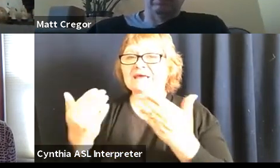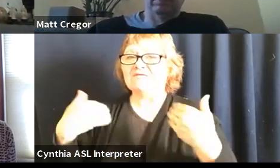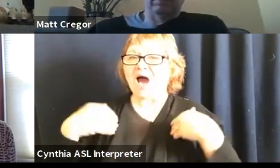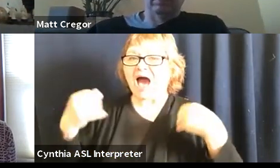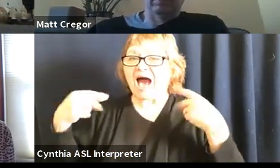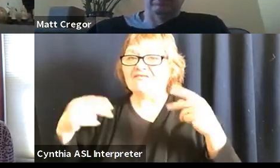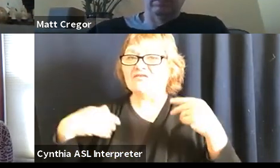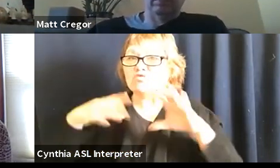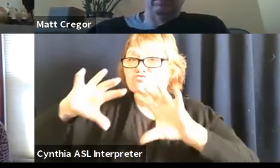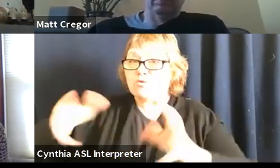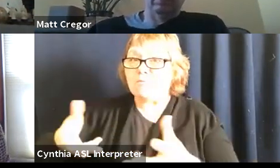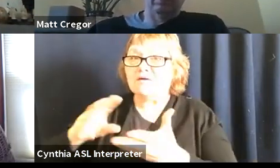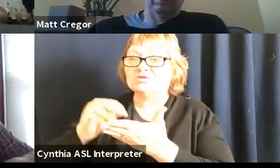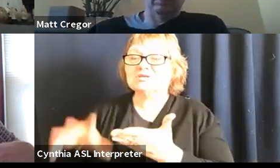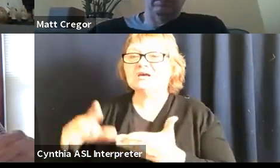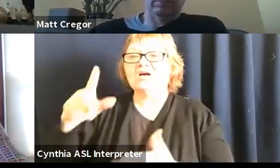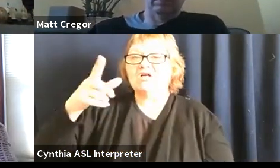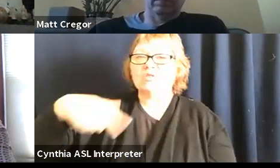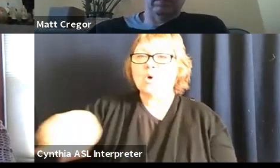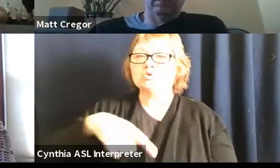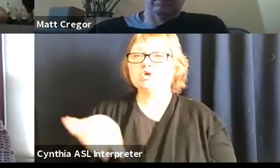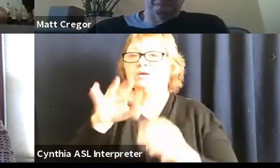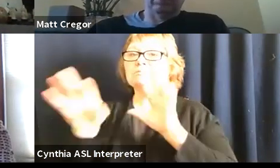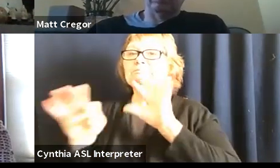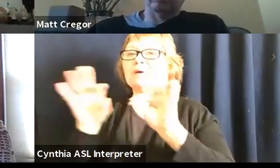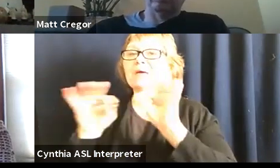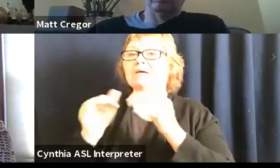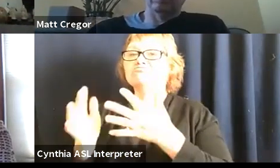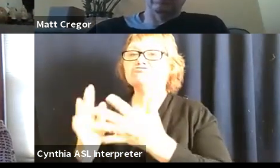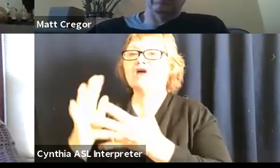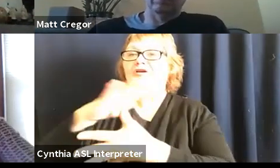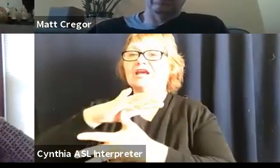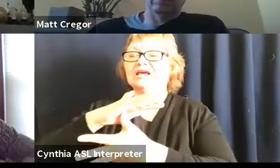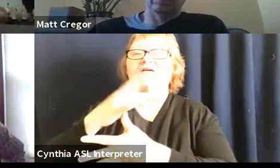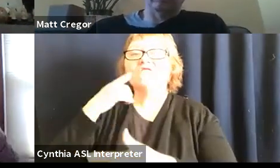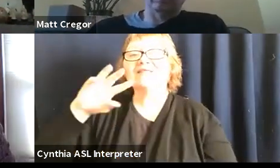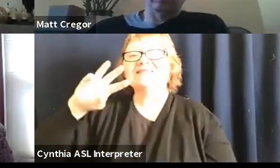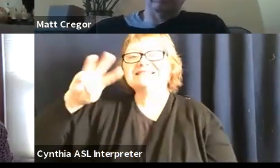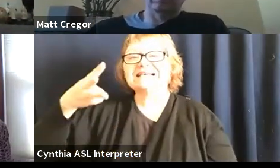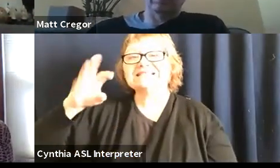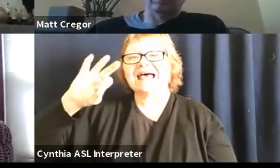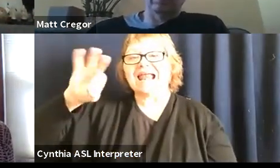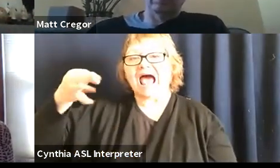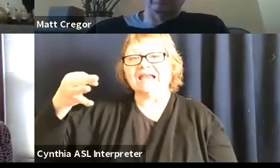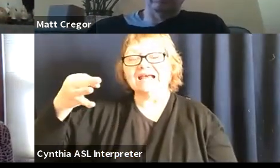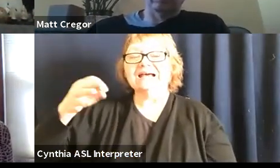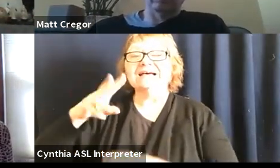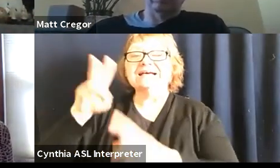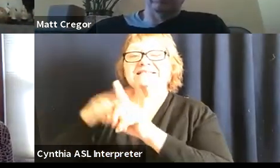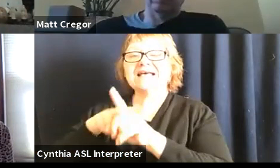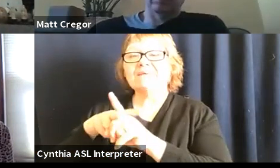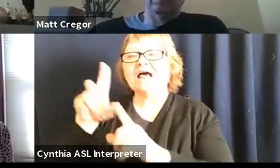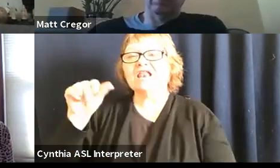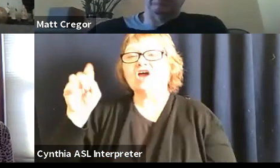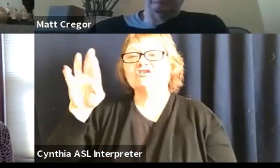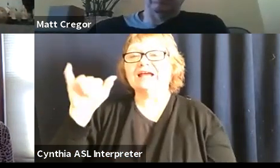applicant pool, all those students could receive a selection priority in the sixth and ninth grade assignment lottery, like what we do